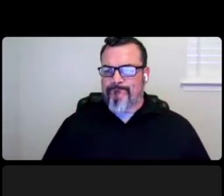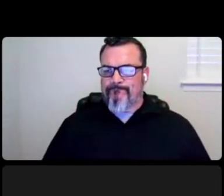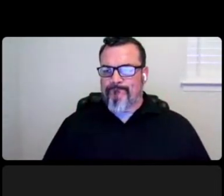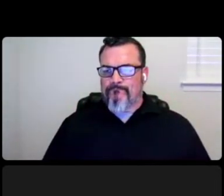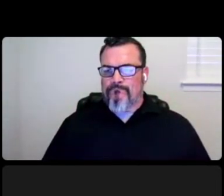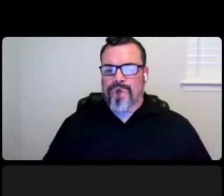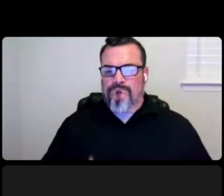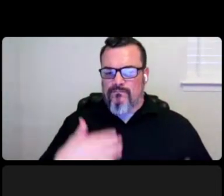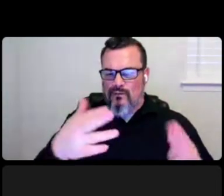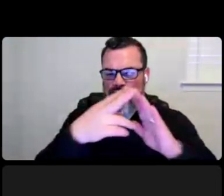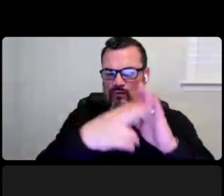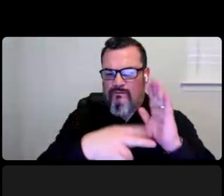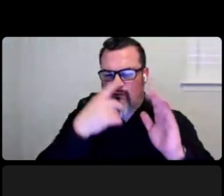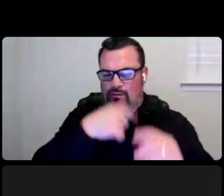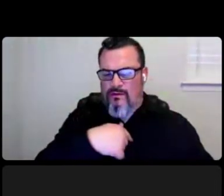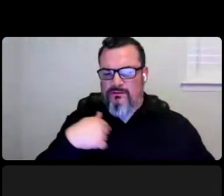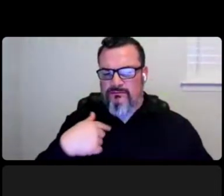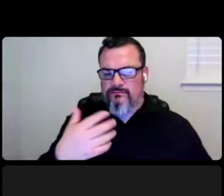Read it for us, please.